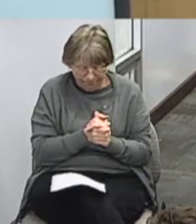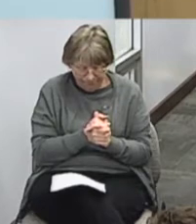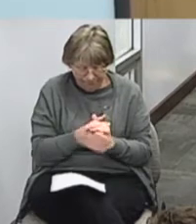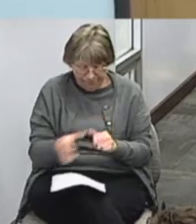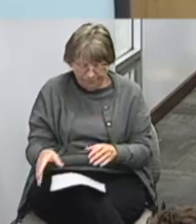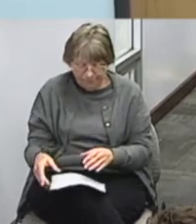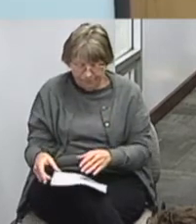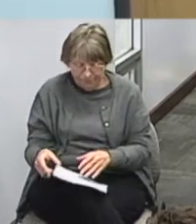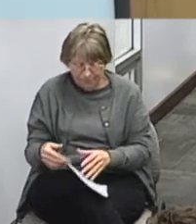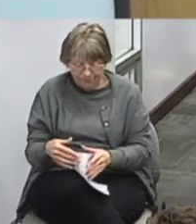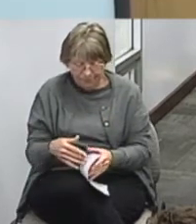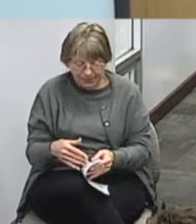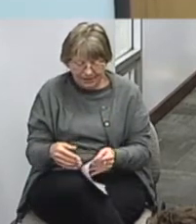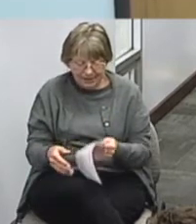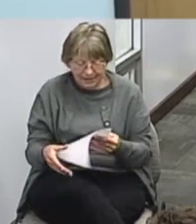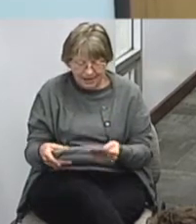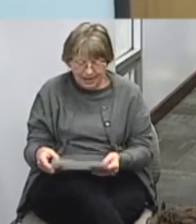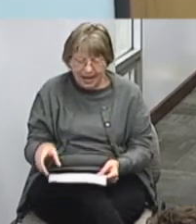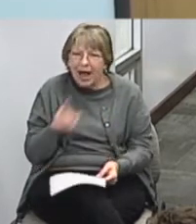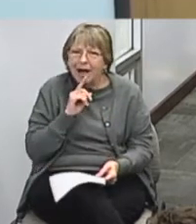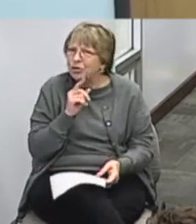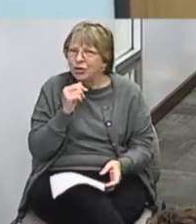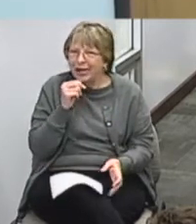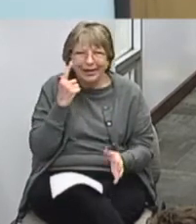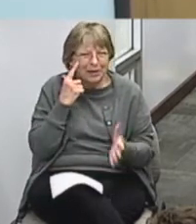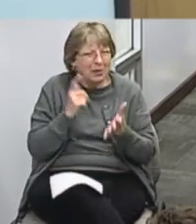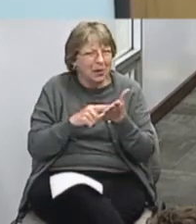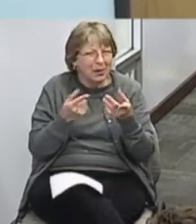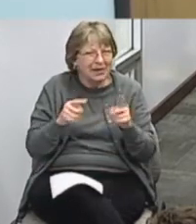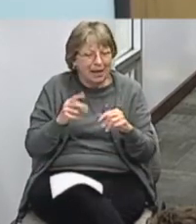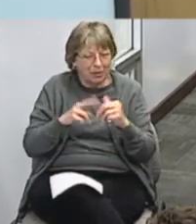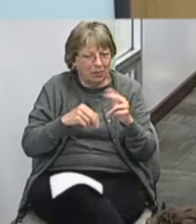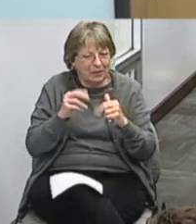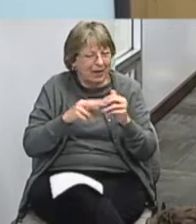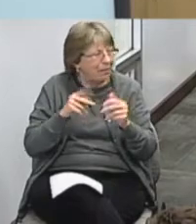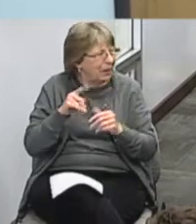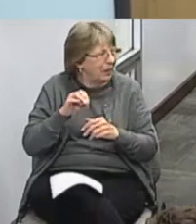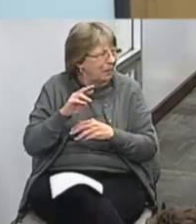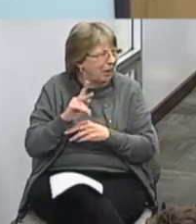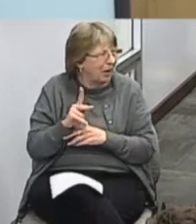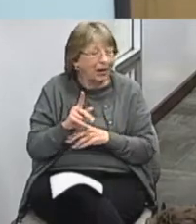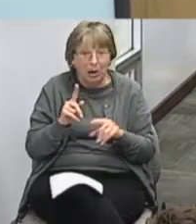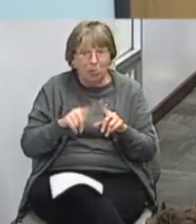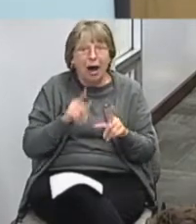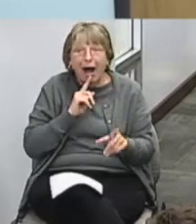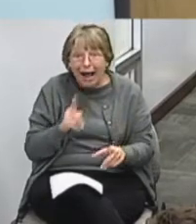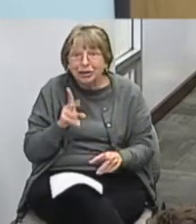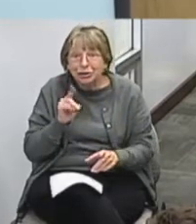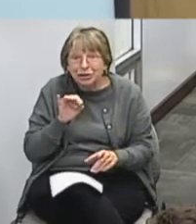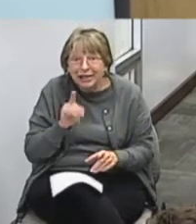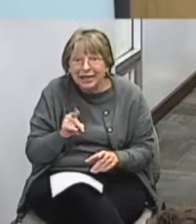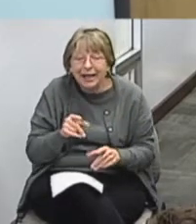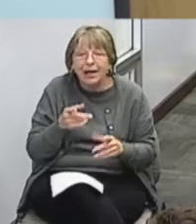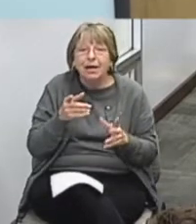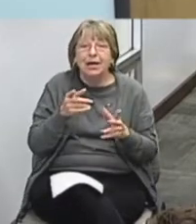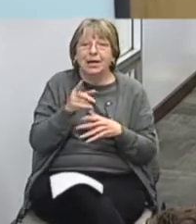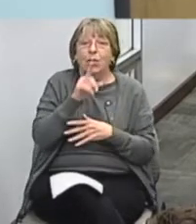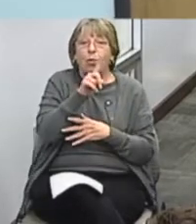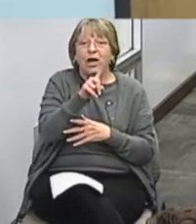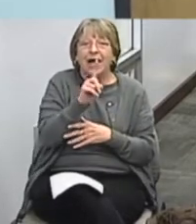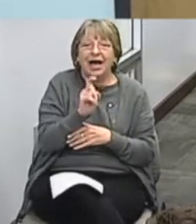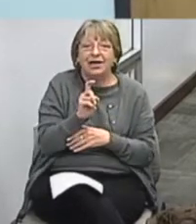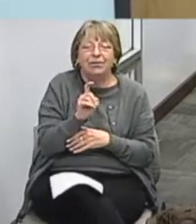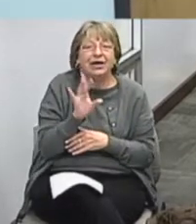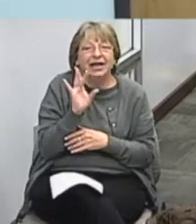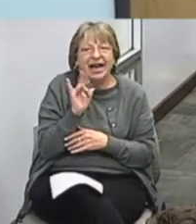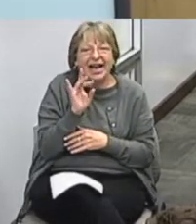I'm sure they didn't notice it when they built the park, but I sure did when we started having the festival there. There are 118 sections of